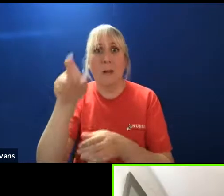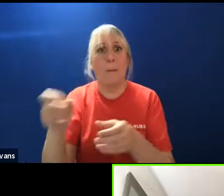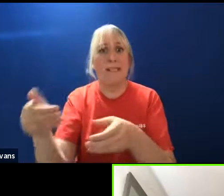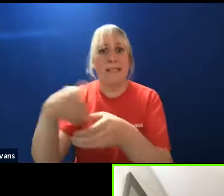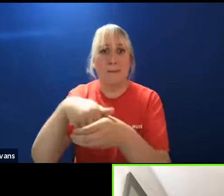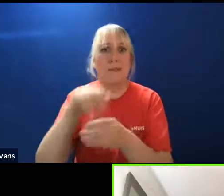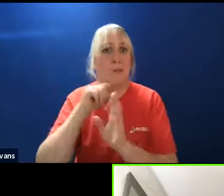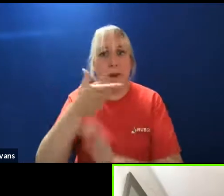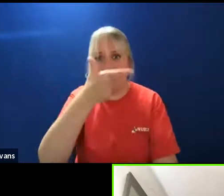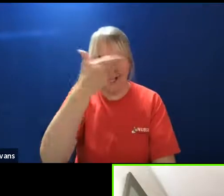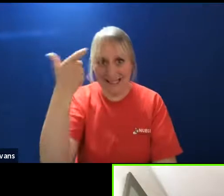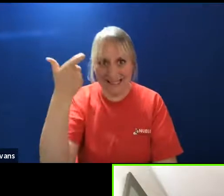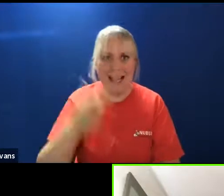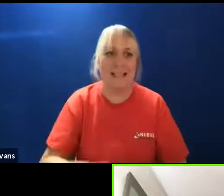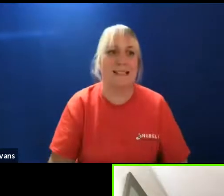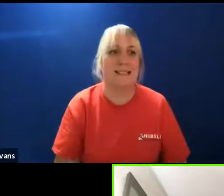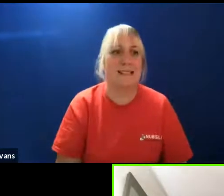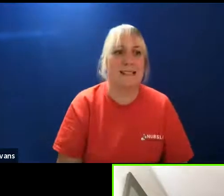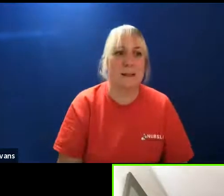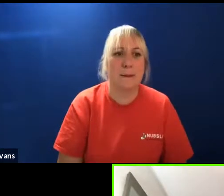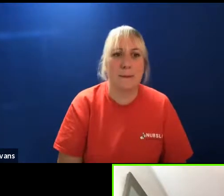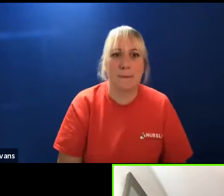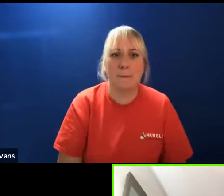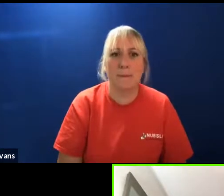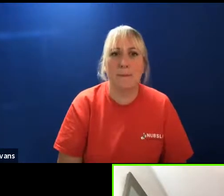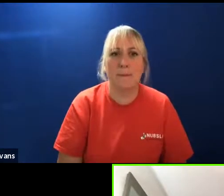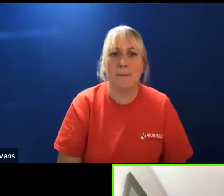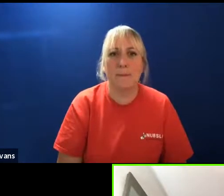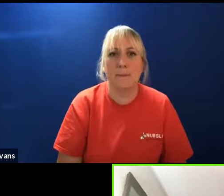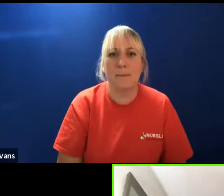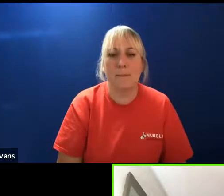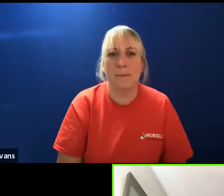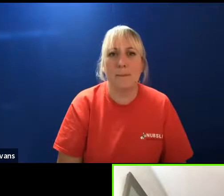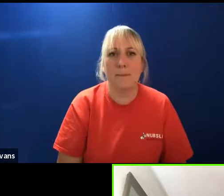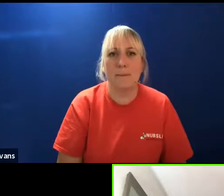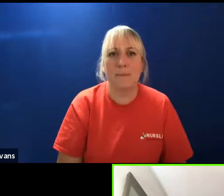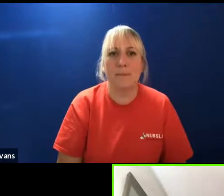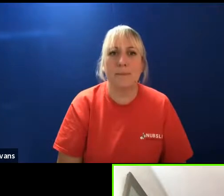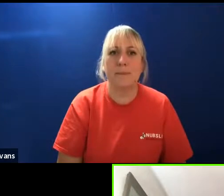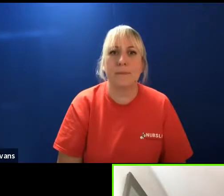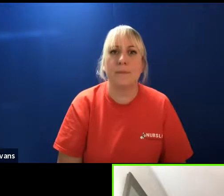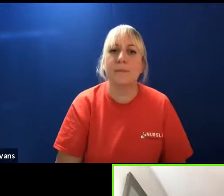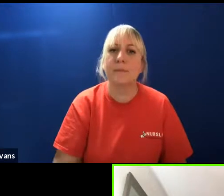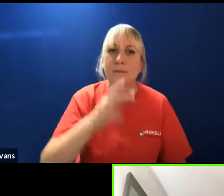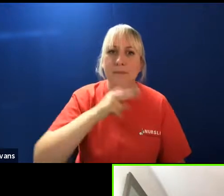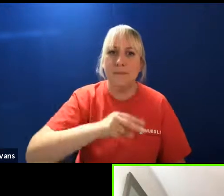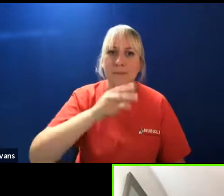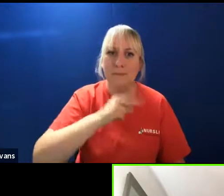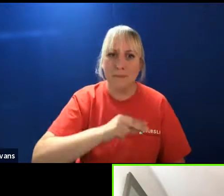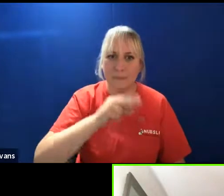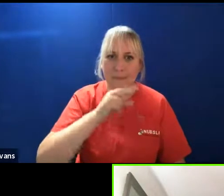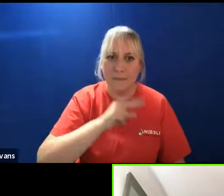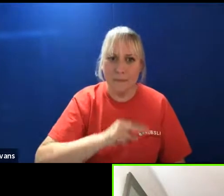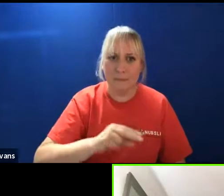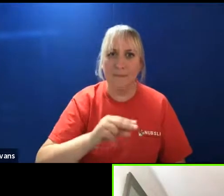amor, cuidado y solidaridad durante estos tiempos,